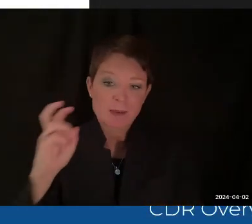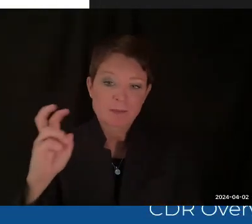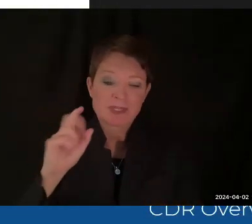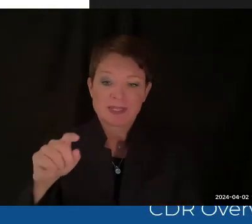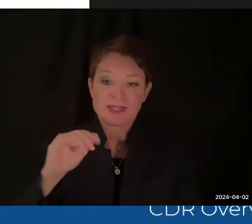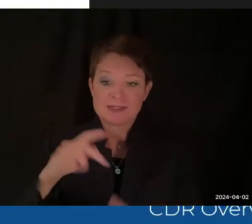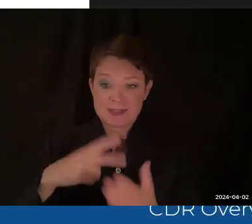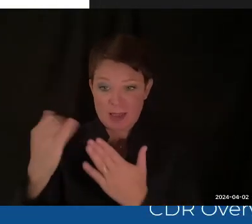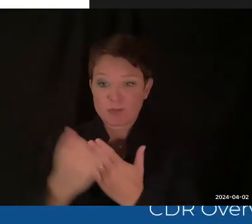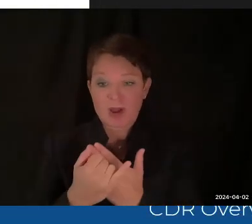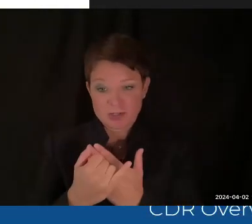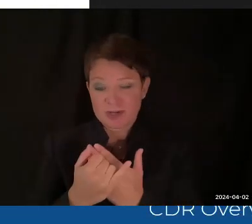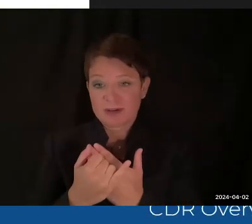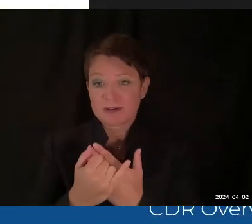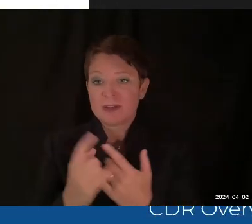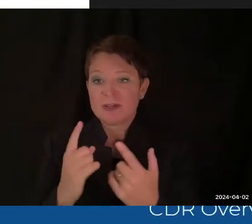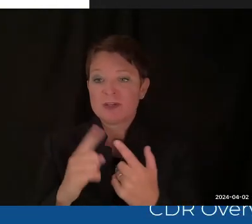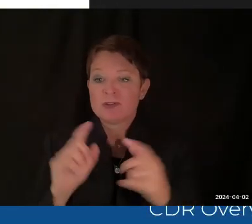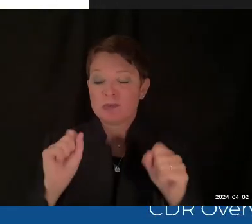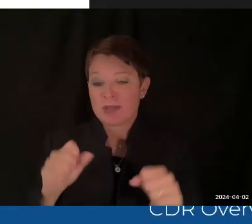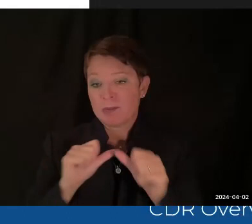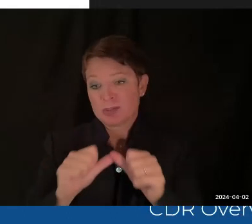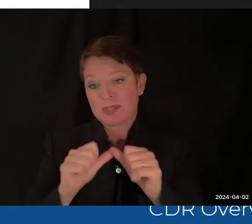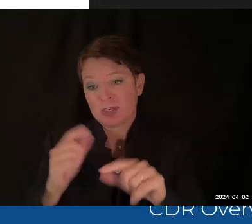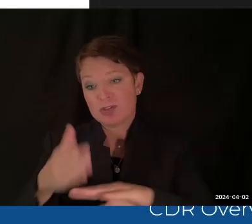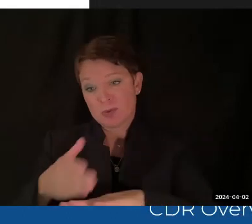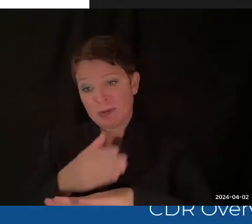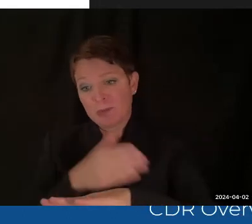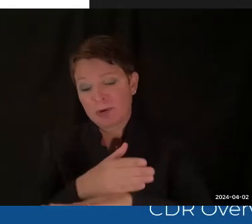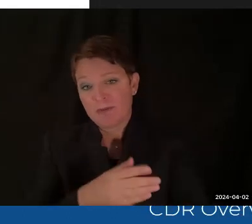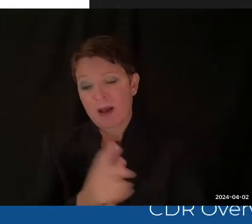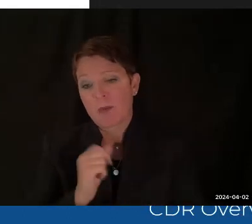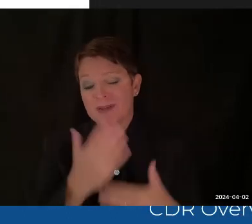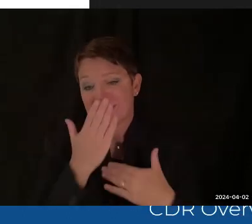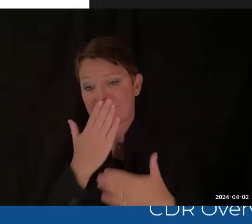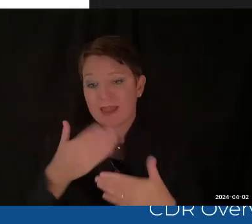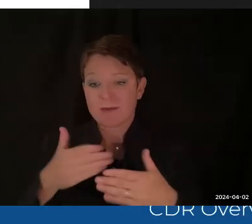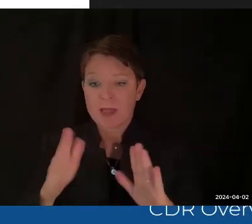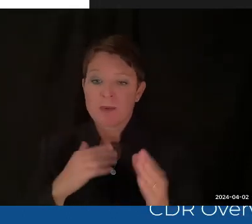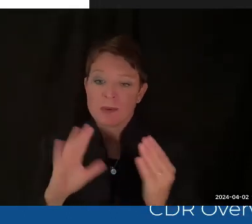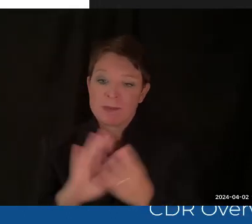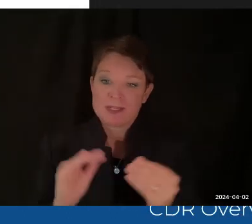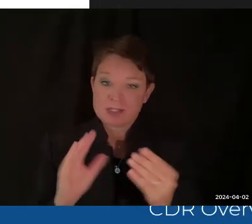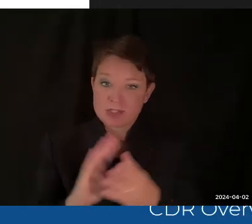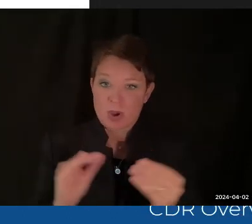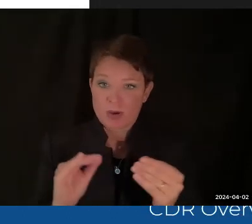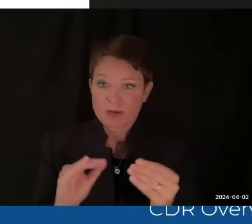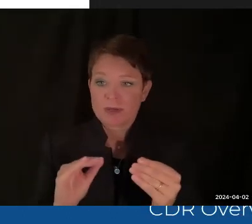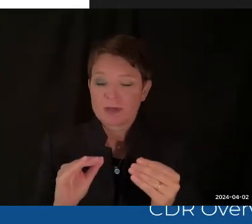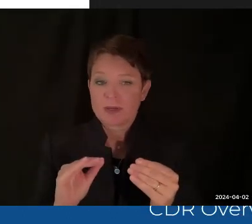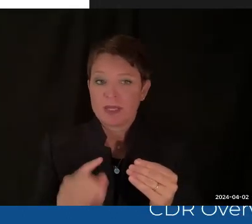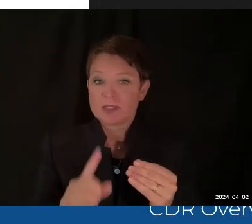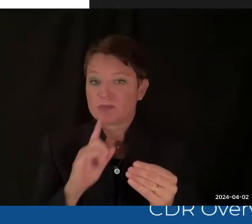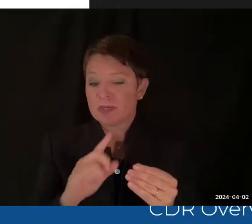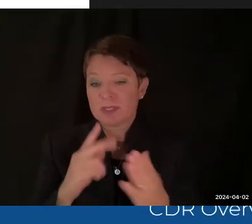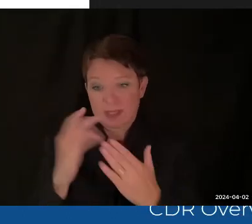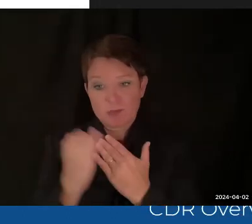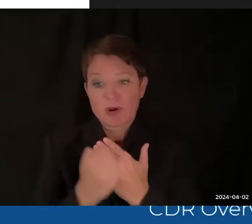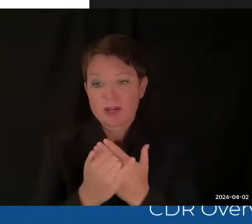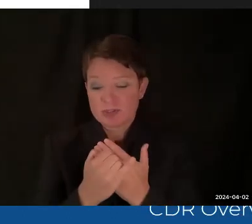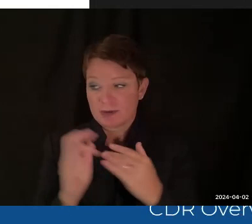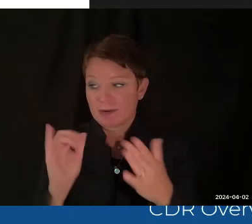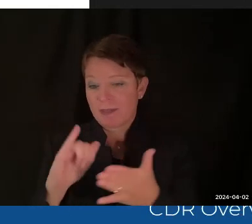of project to be able to continue to improve. So I just want to say thank you for allowing me to speak, and this really is a project